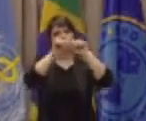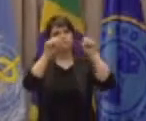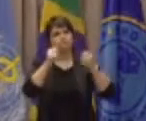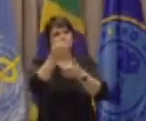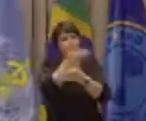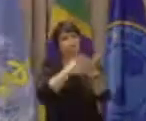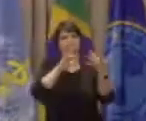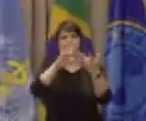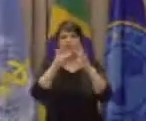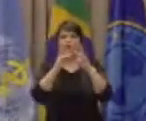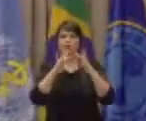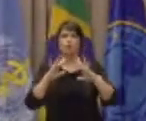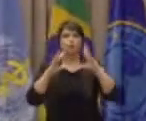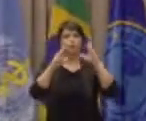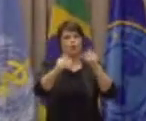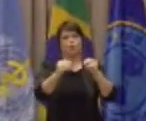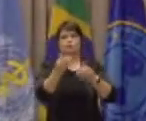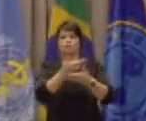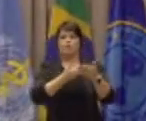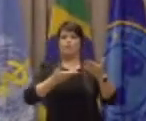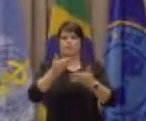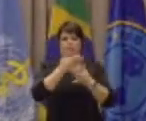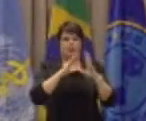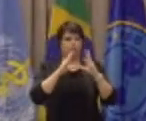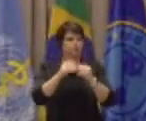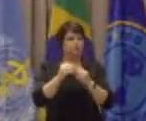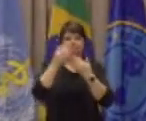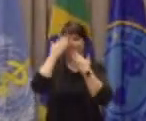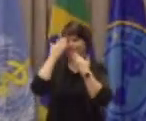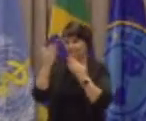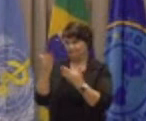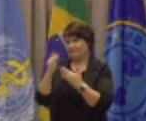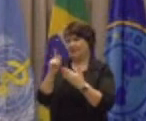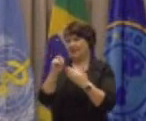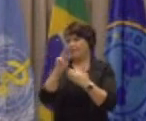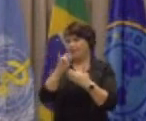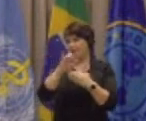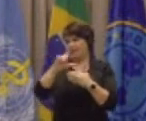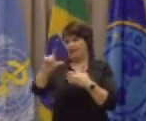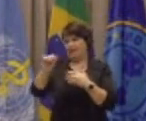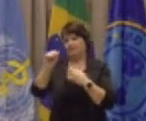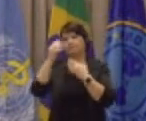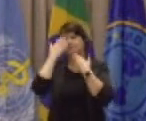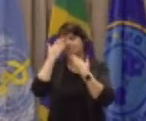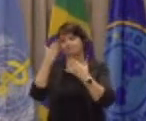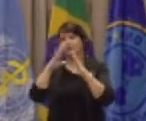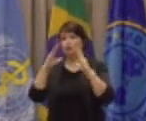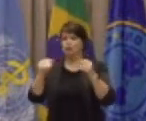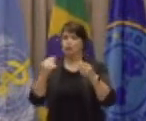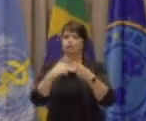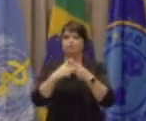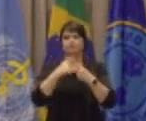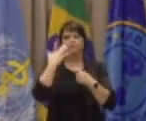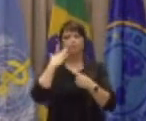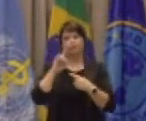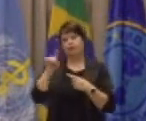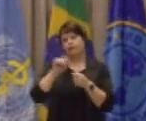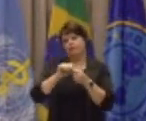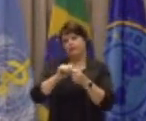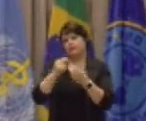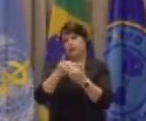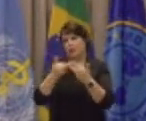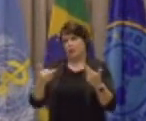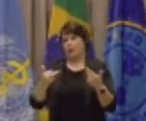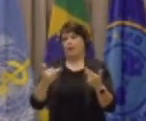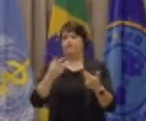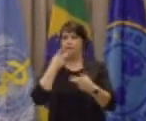training of integration. Thank you very much.